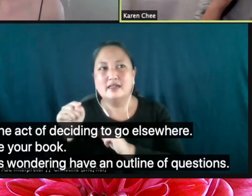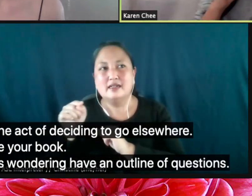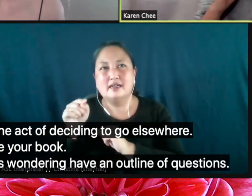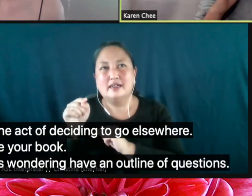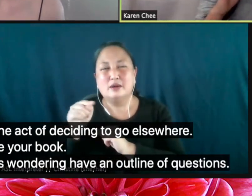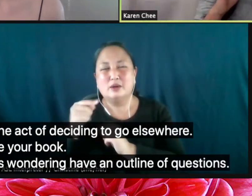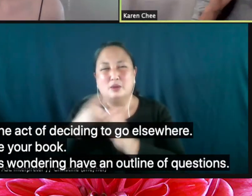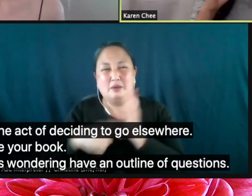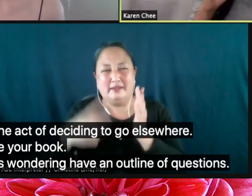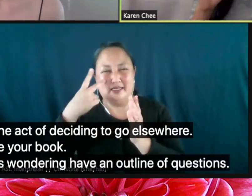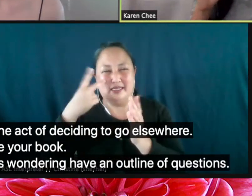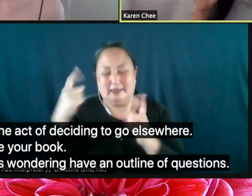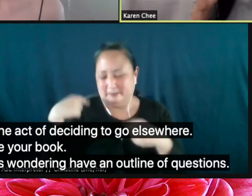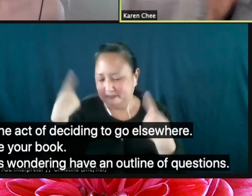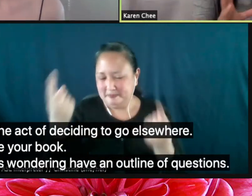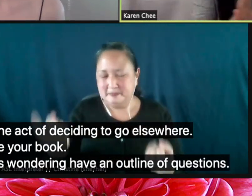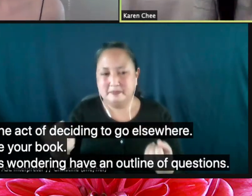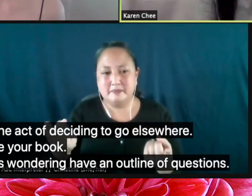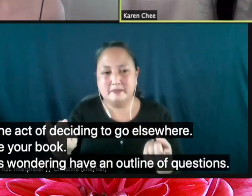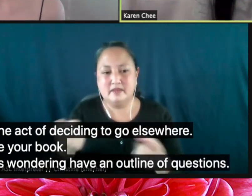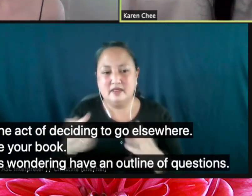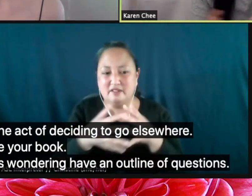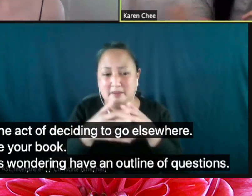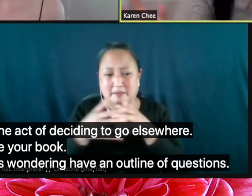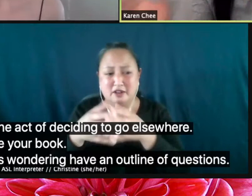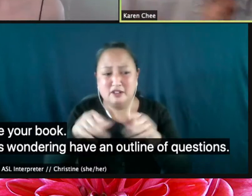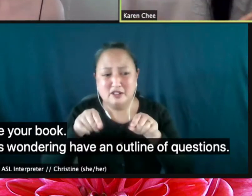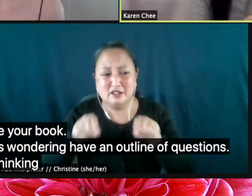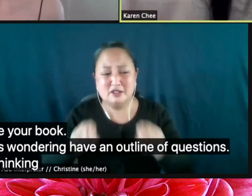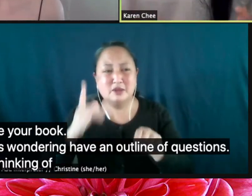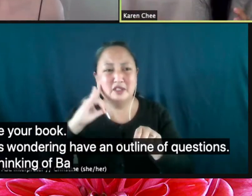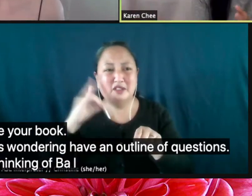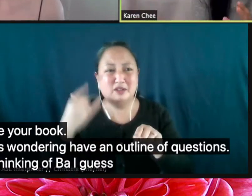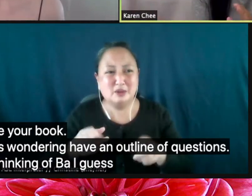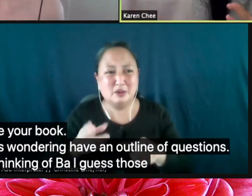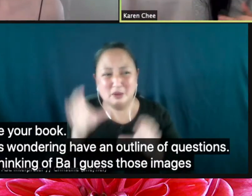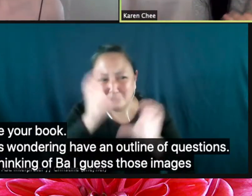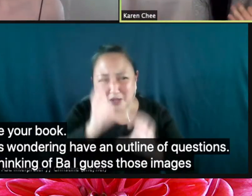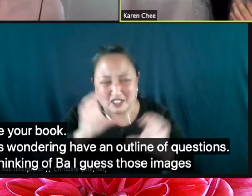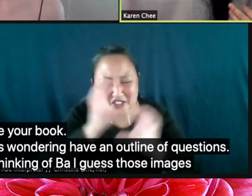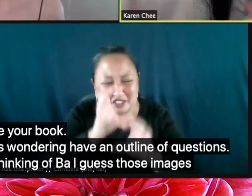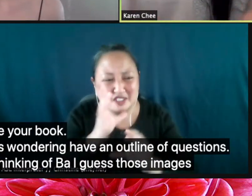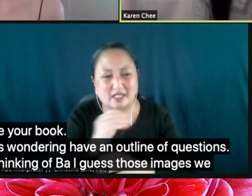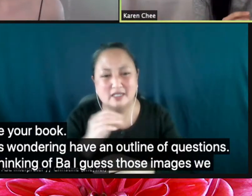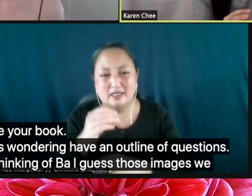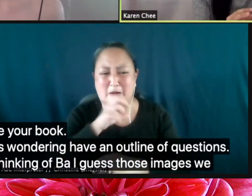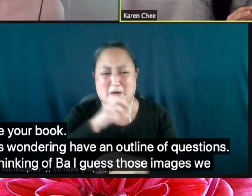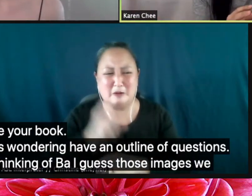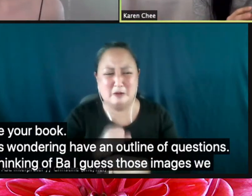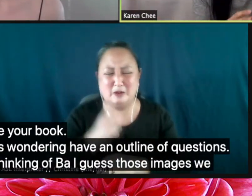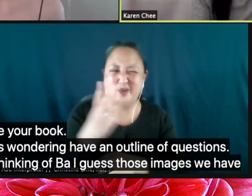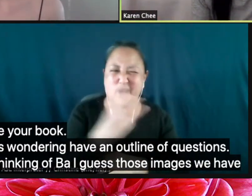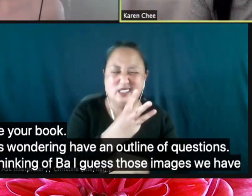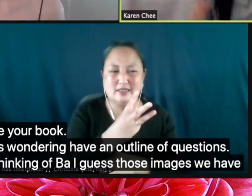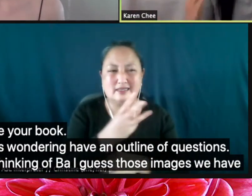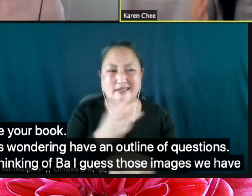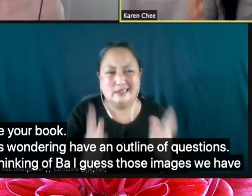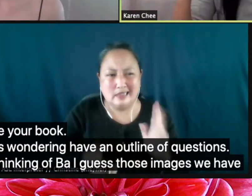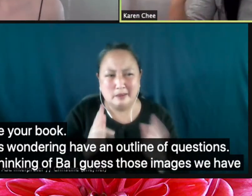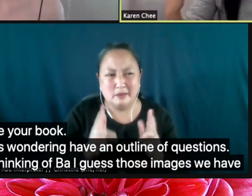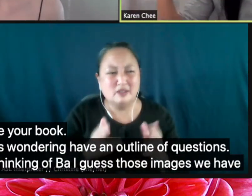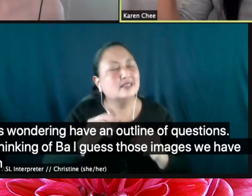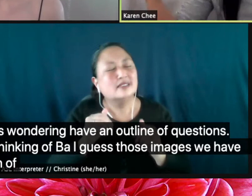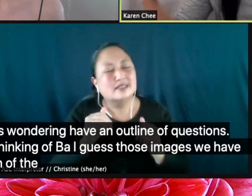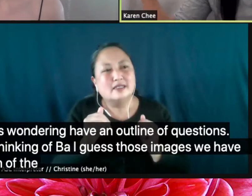we've seen of America during the gold rush and of the Old West are centered around really